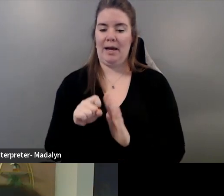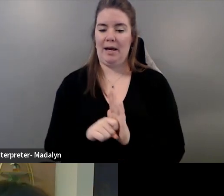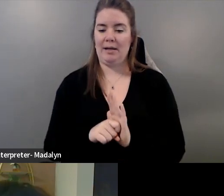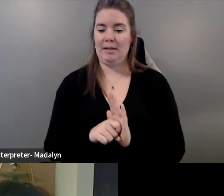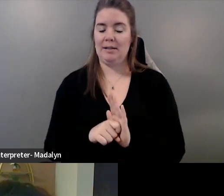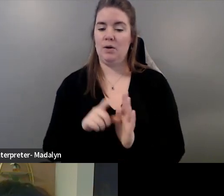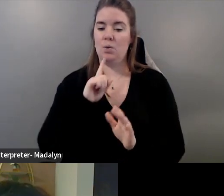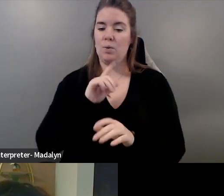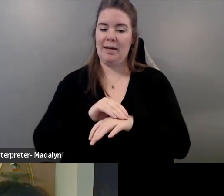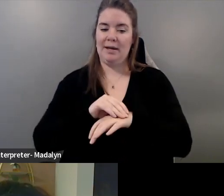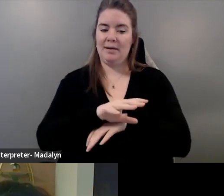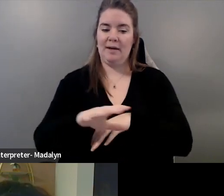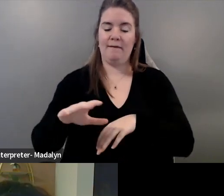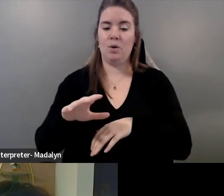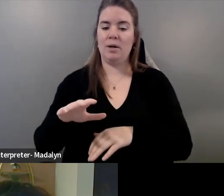influences our spills and